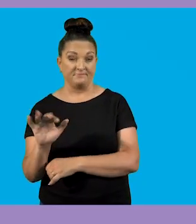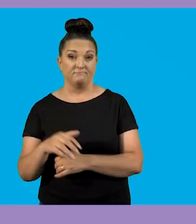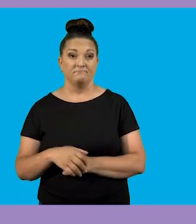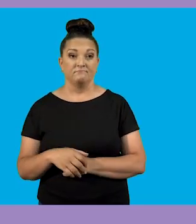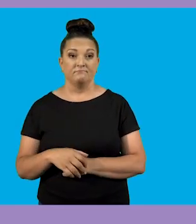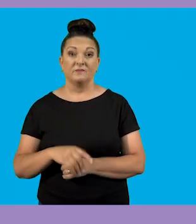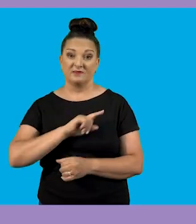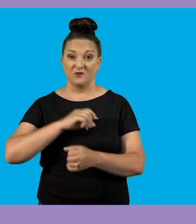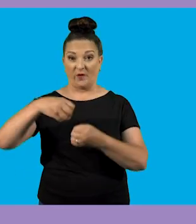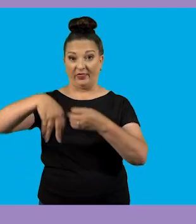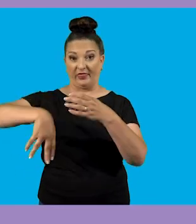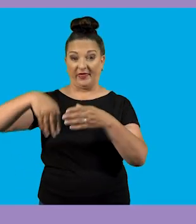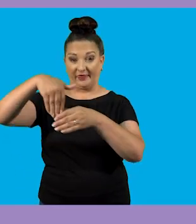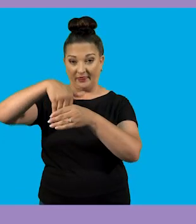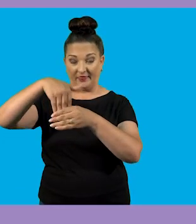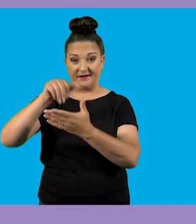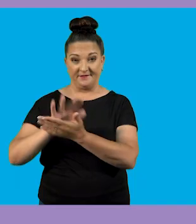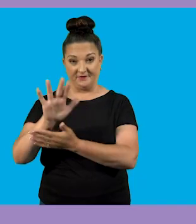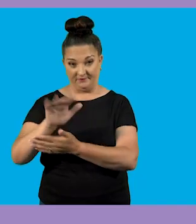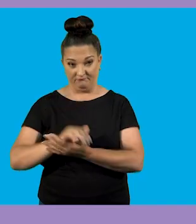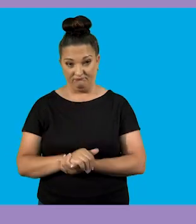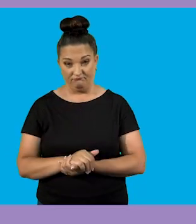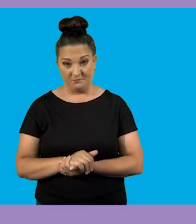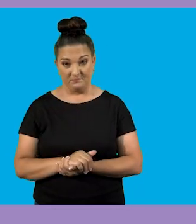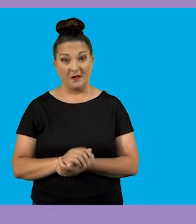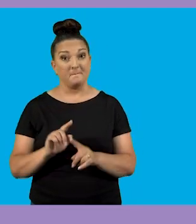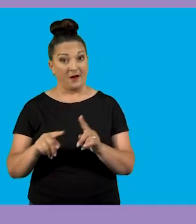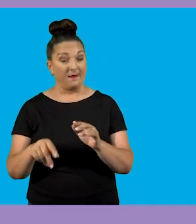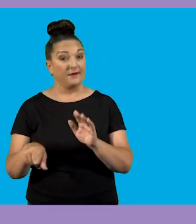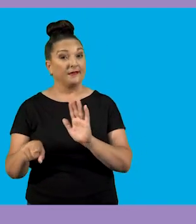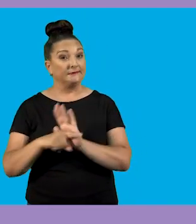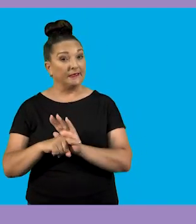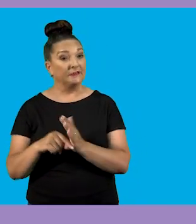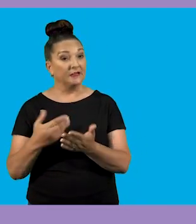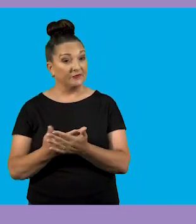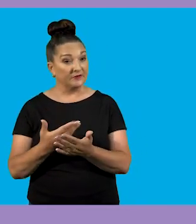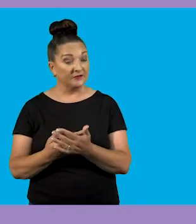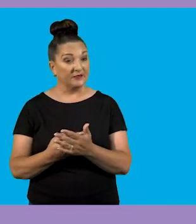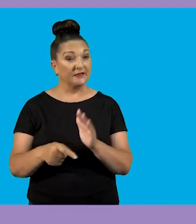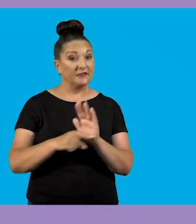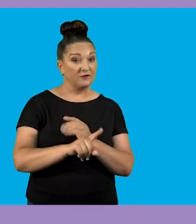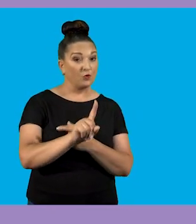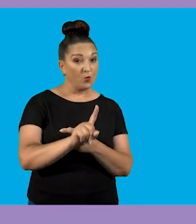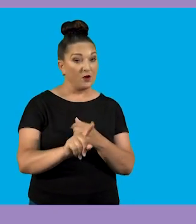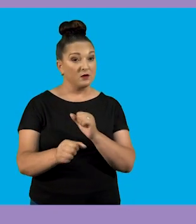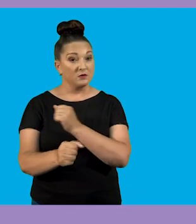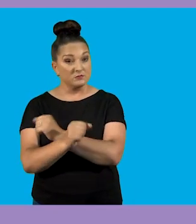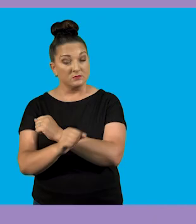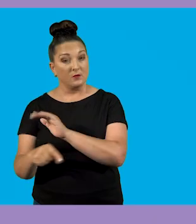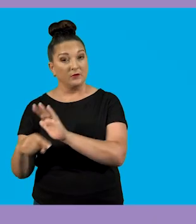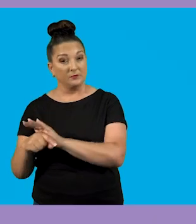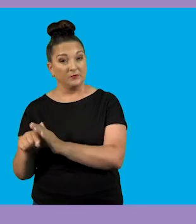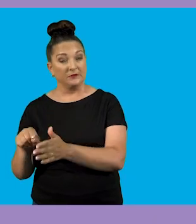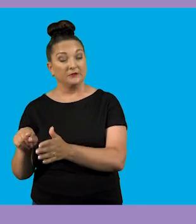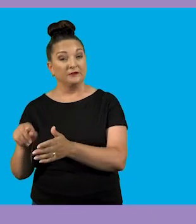those are the factors of 15. But remember, we also have a negative 1 multiplied by a negative 15, and we have a